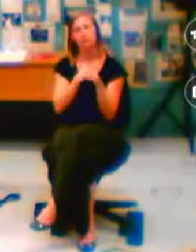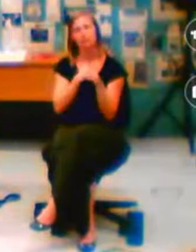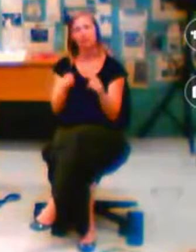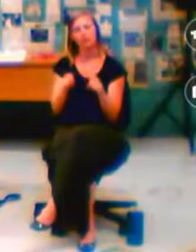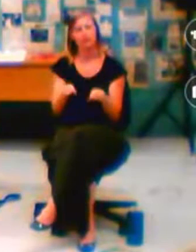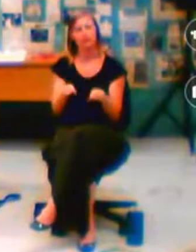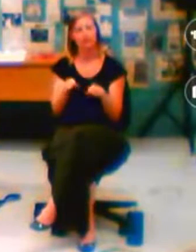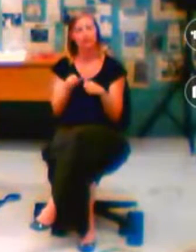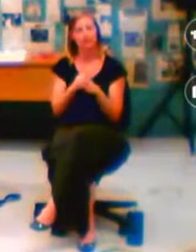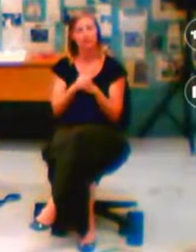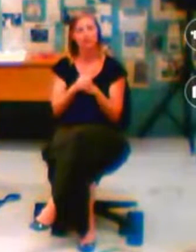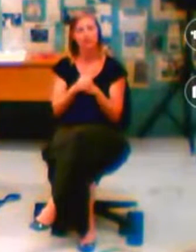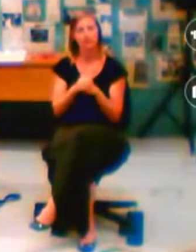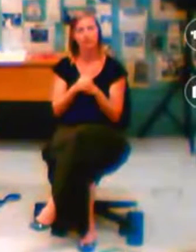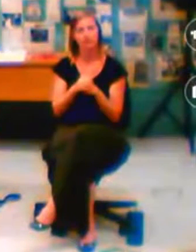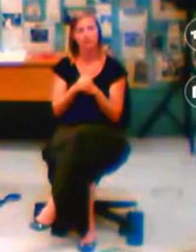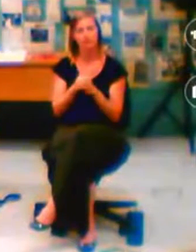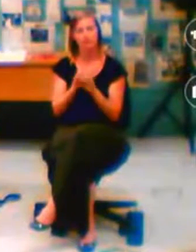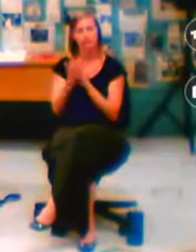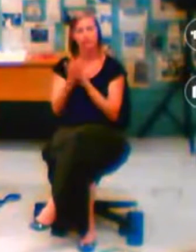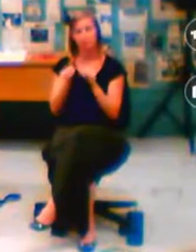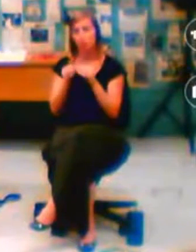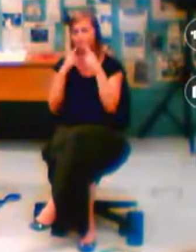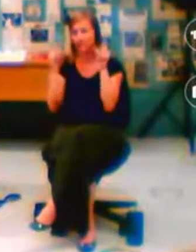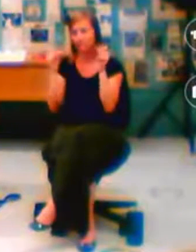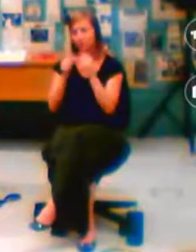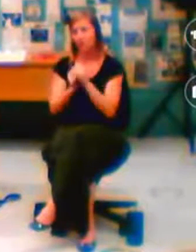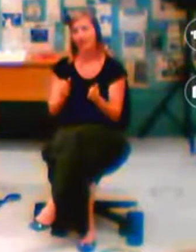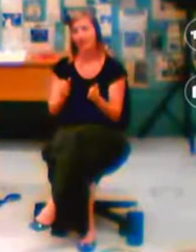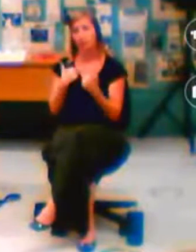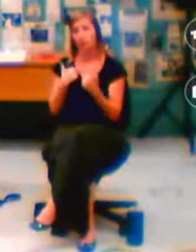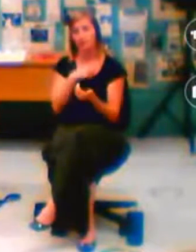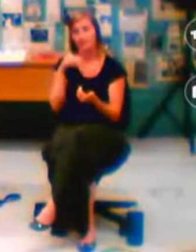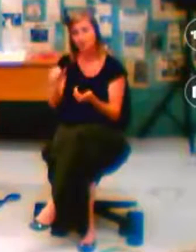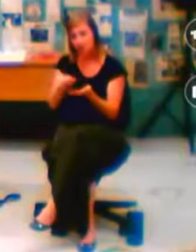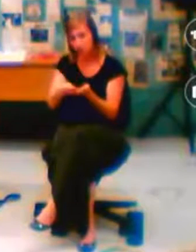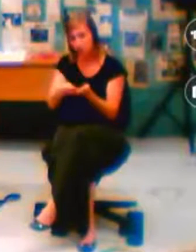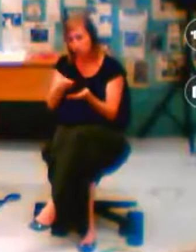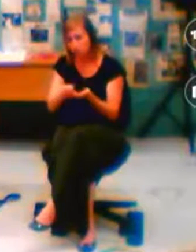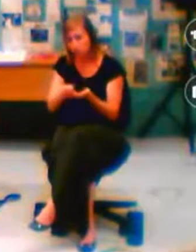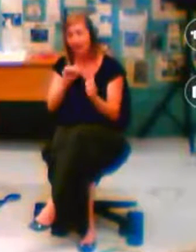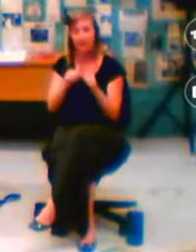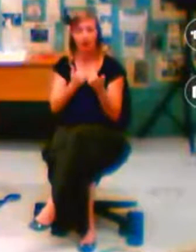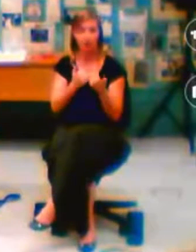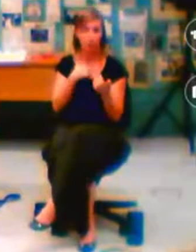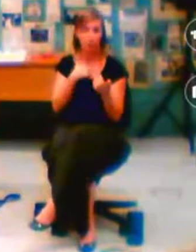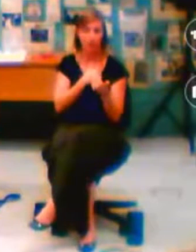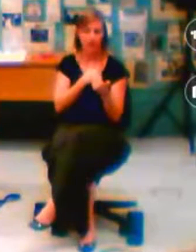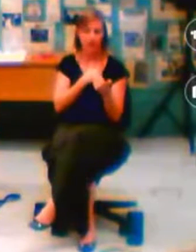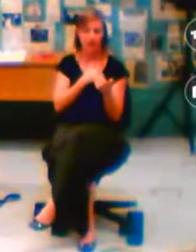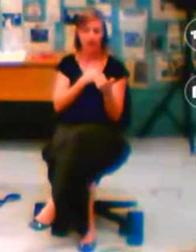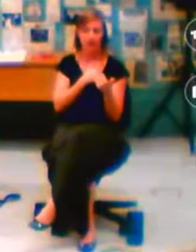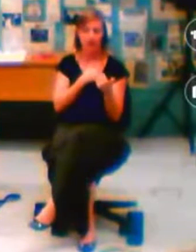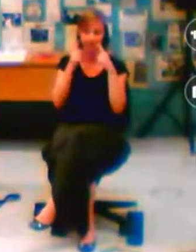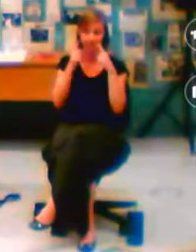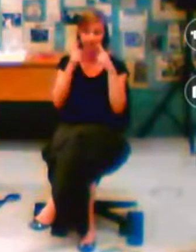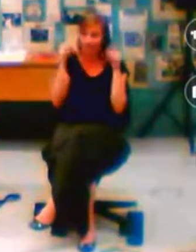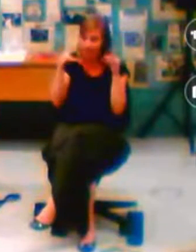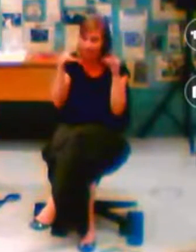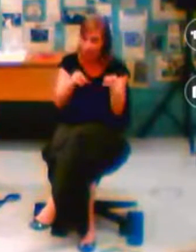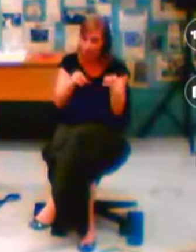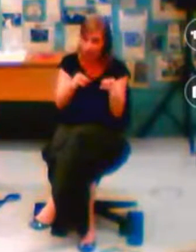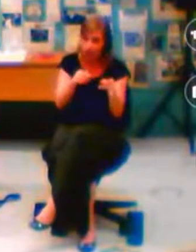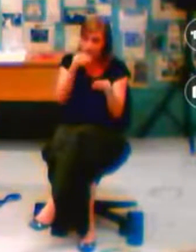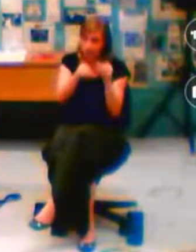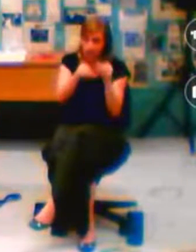utilizer. Do you think that this, we have to start somewhere to bend this cost? Do you think there's a possibility that we can look at